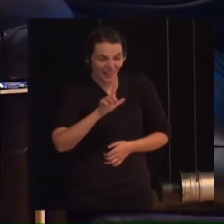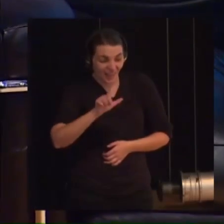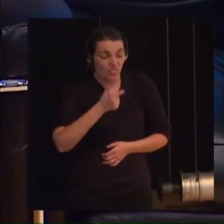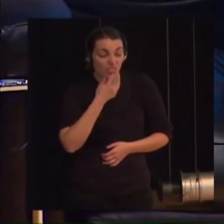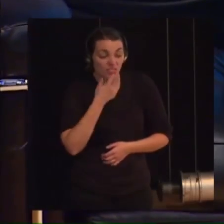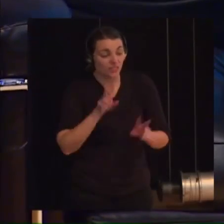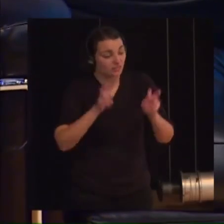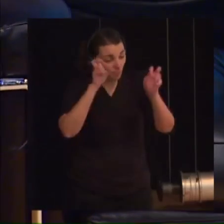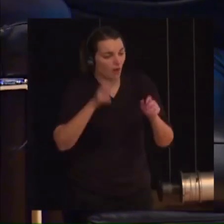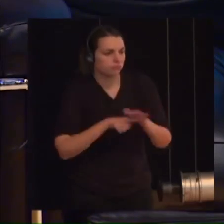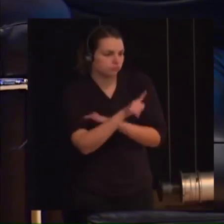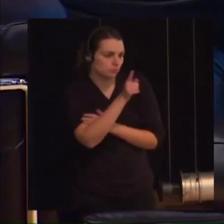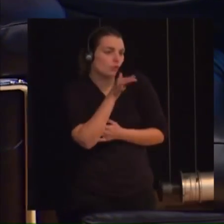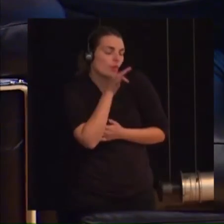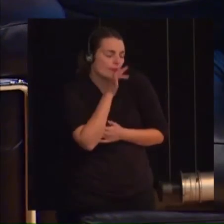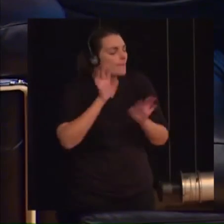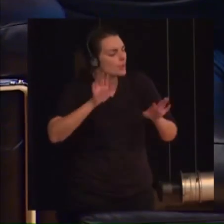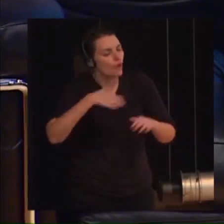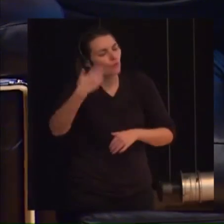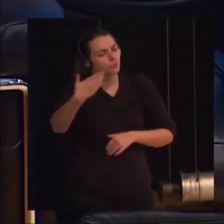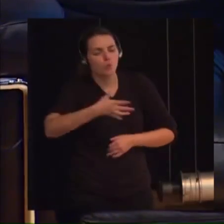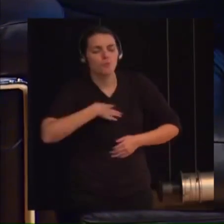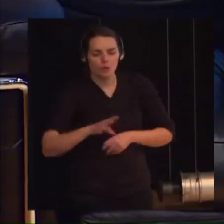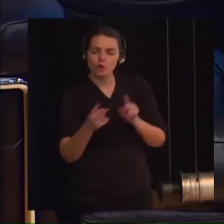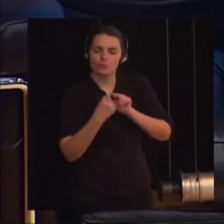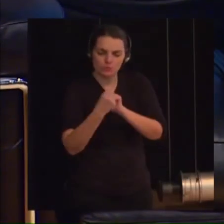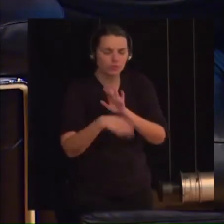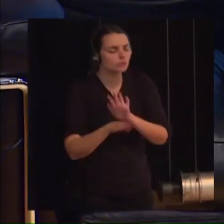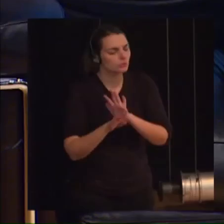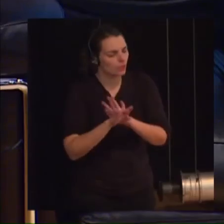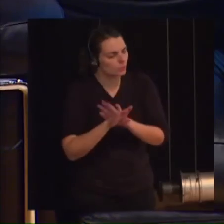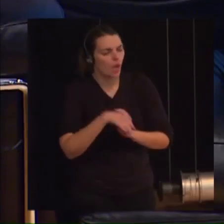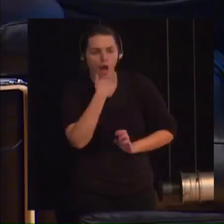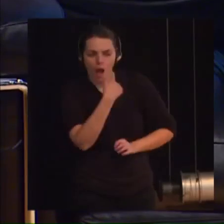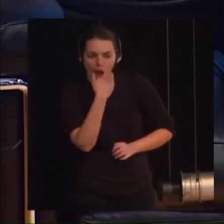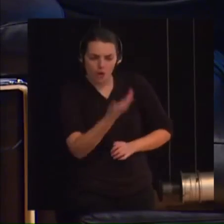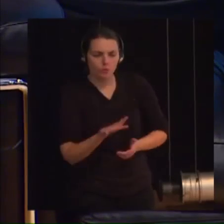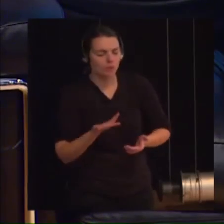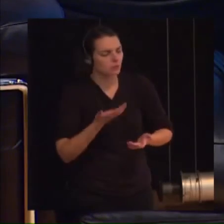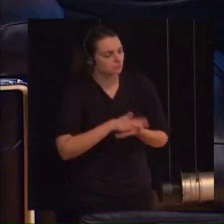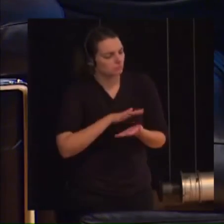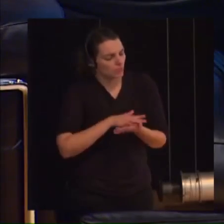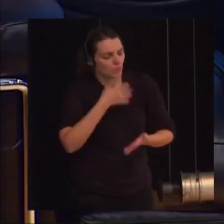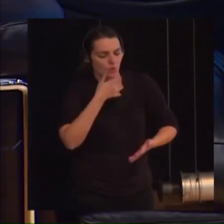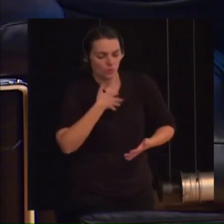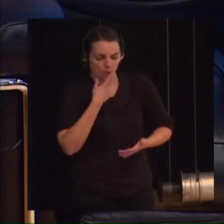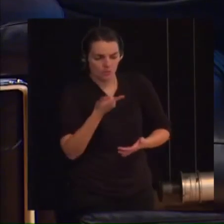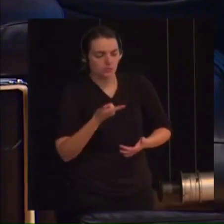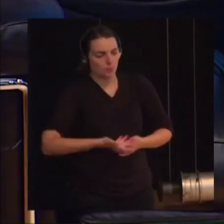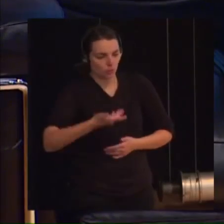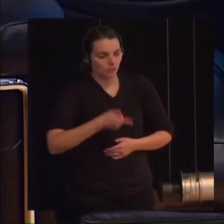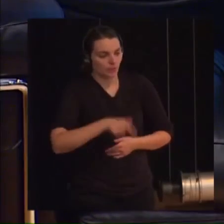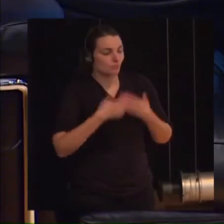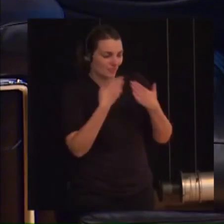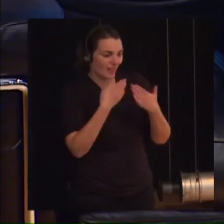por desarrollar, pero yo espero que en el futuro esta conversación continúe de una manera mucho más sofisticada. Así que muchísimas gracias y